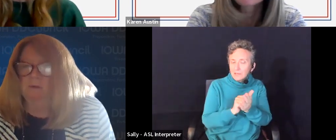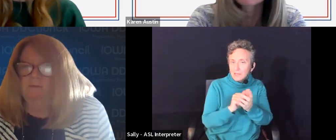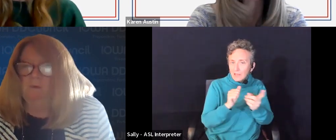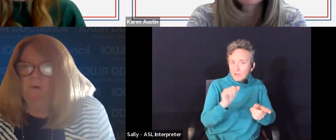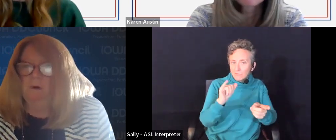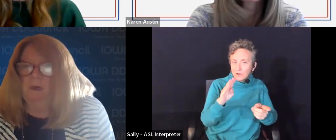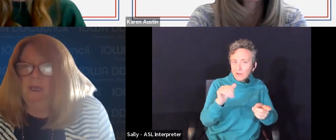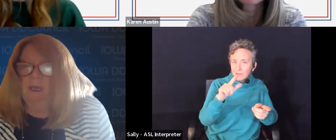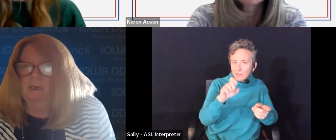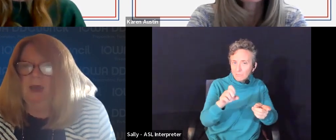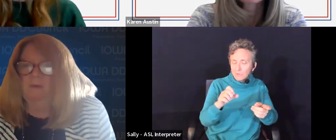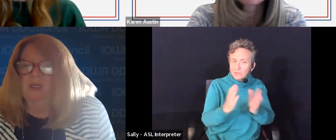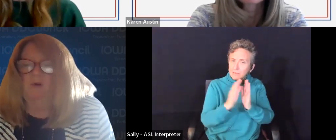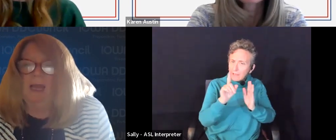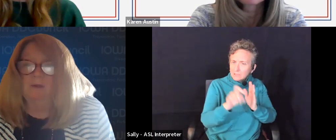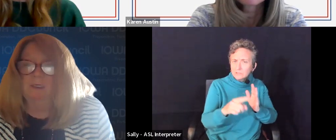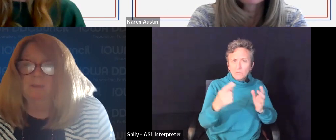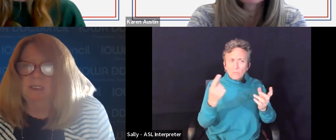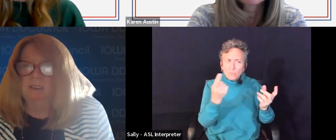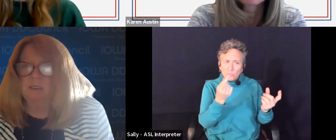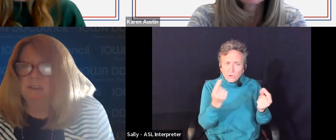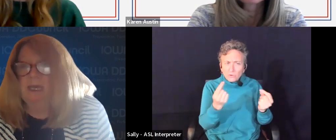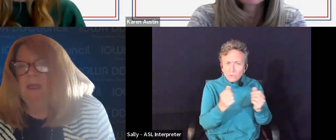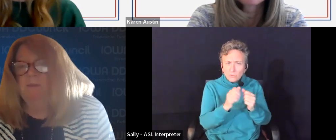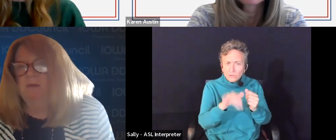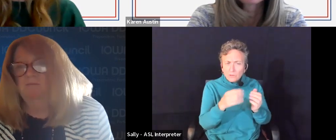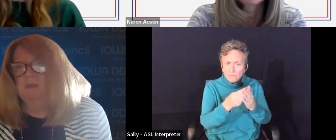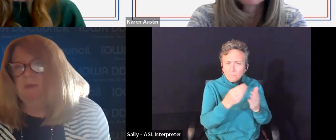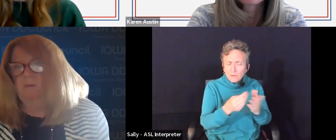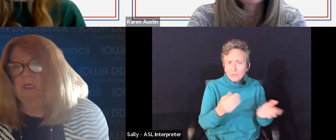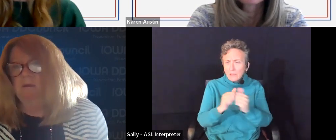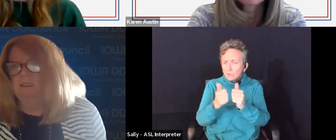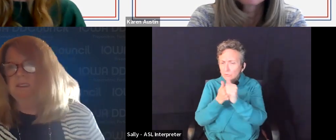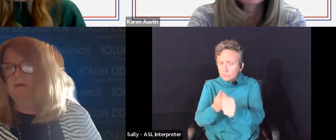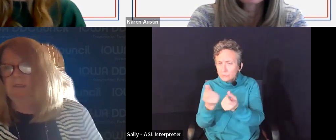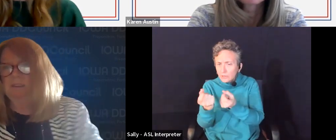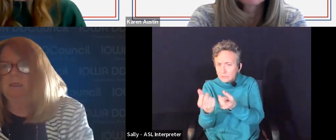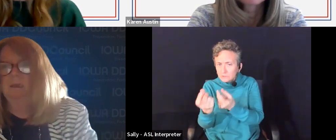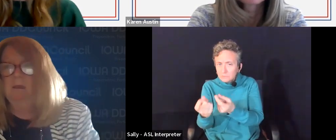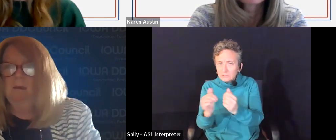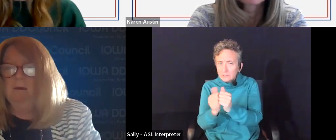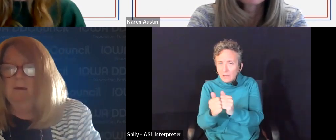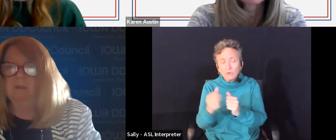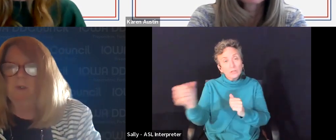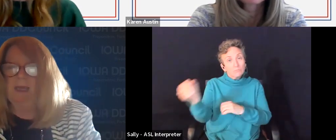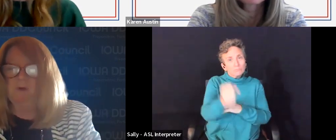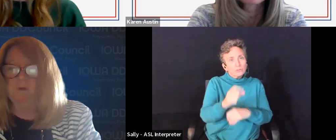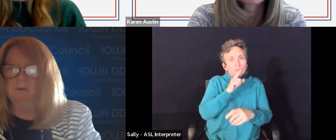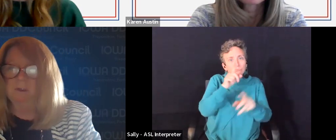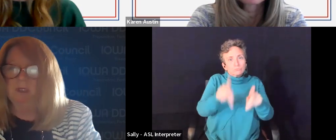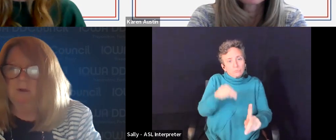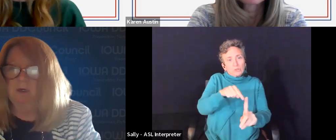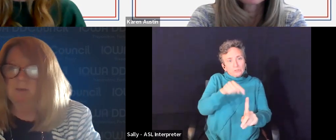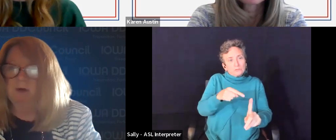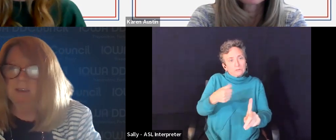their accounts for and how they track their expenditures. And that might be something that we could consider, is to have some real live